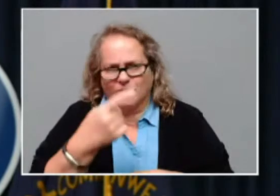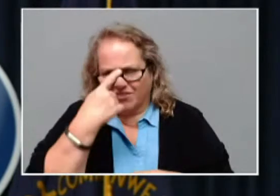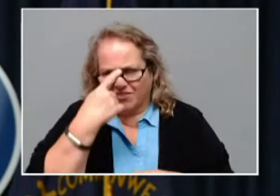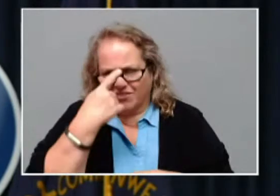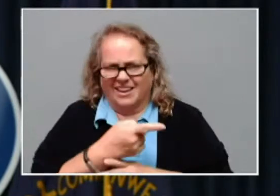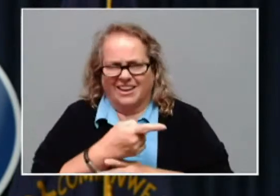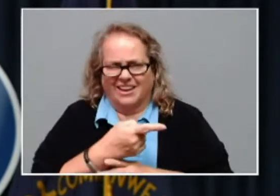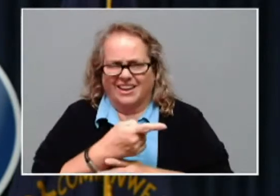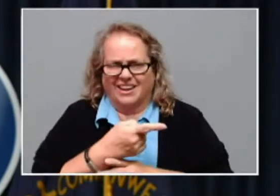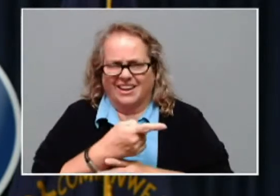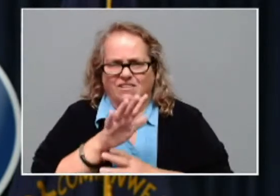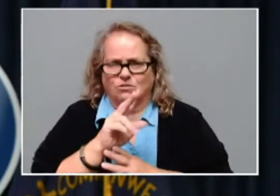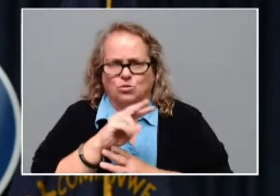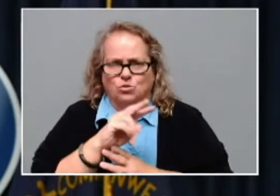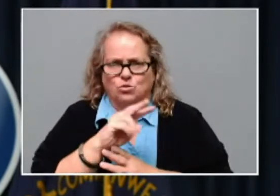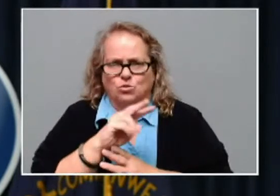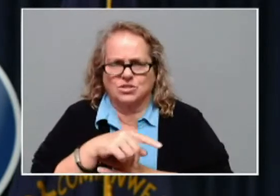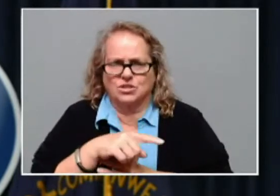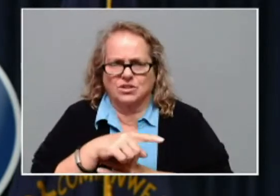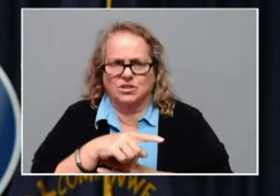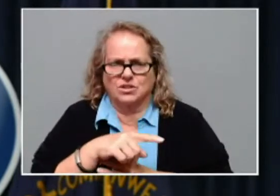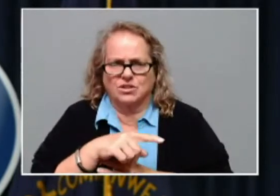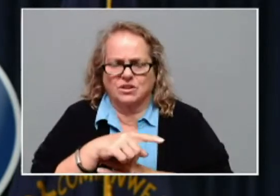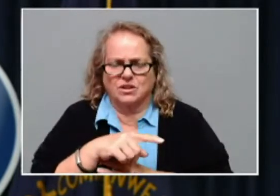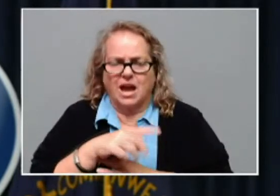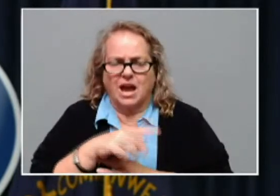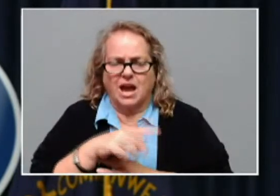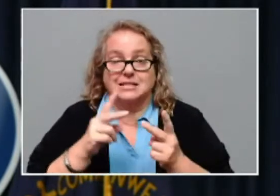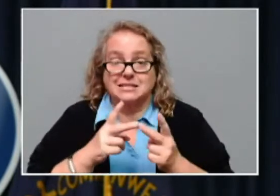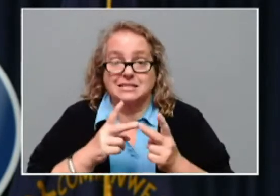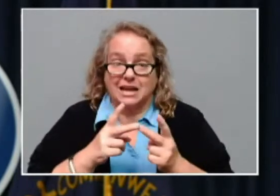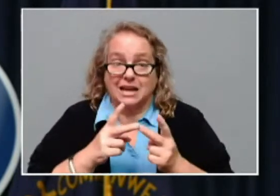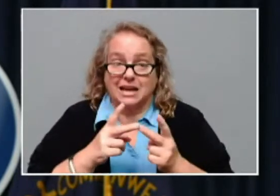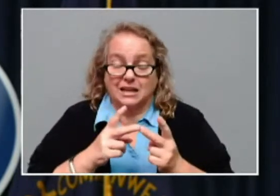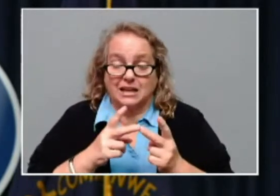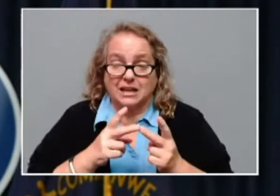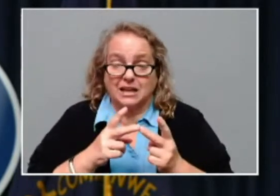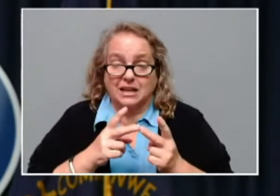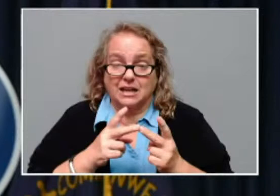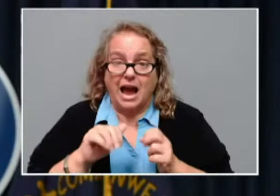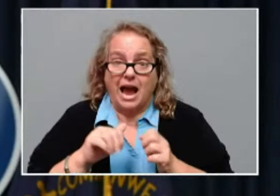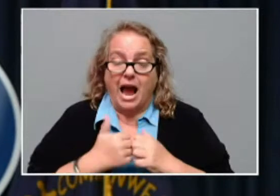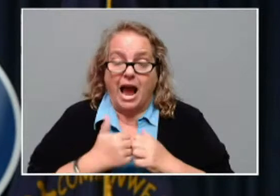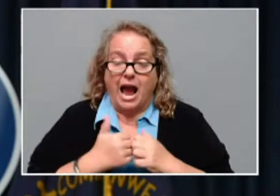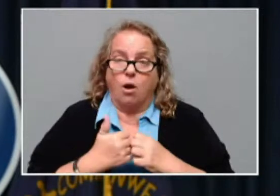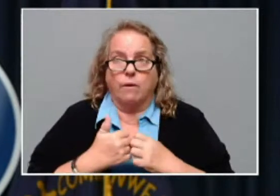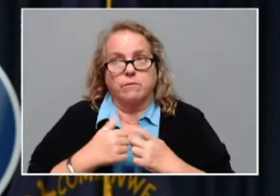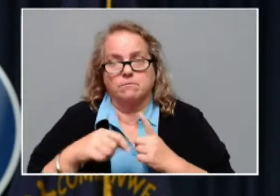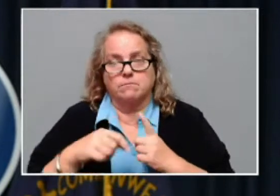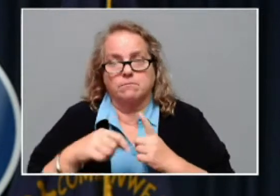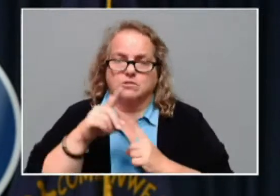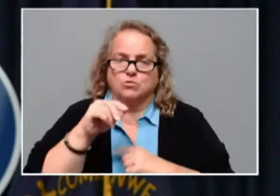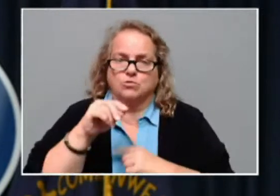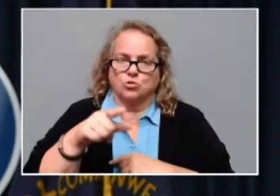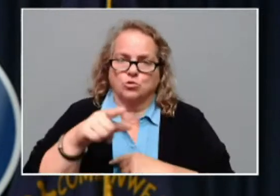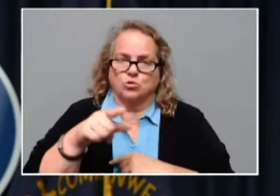as high as it is at this point. And then secondly, how optimistic are you that vaccinations will